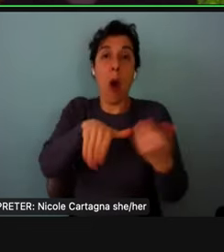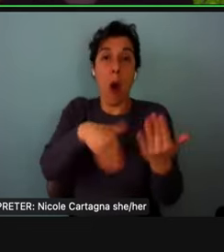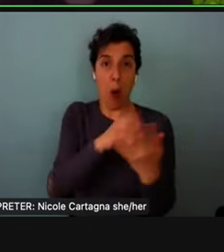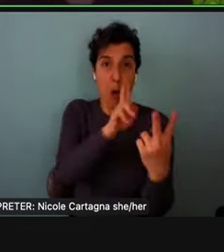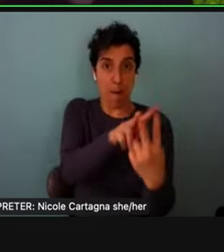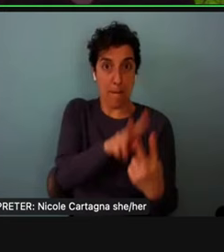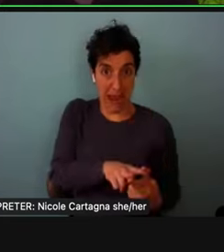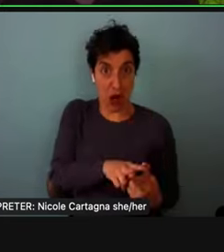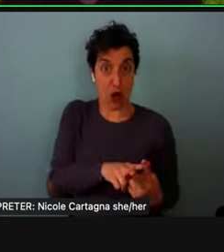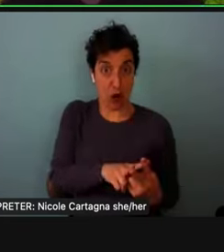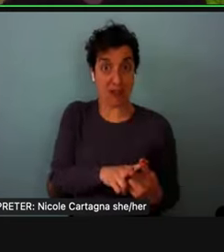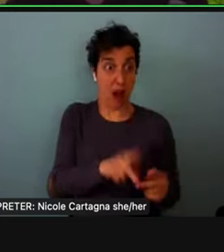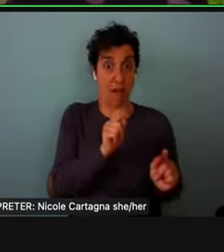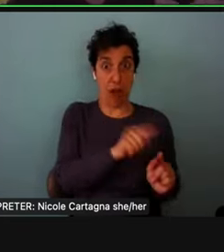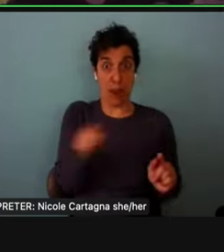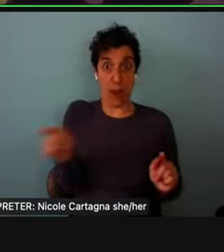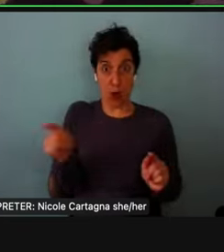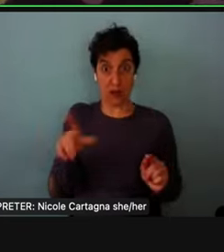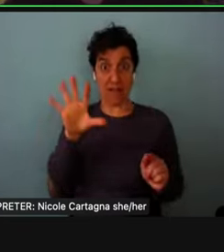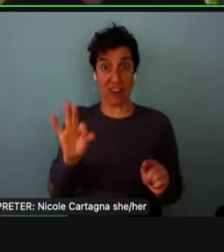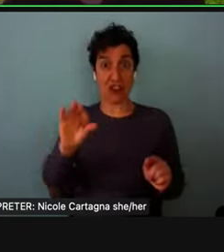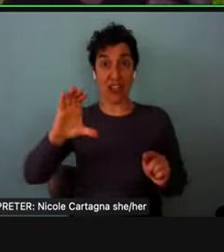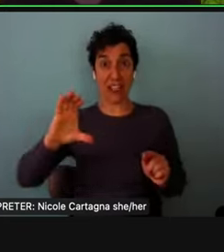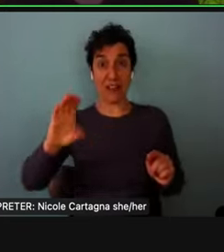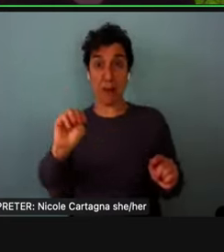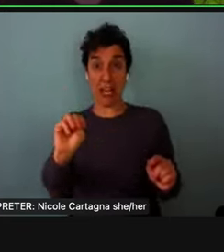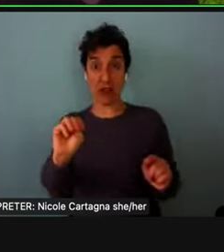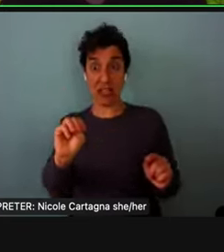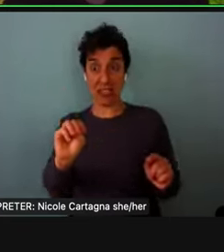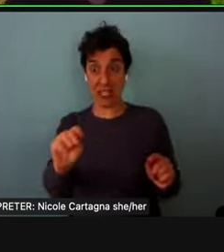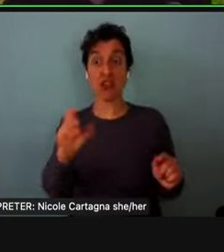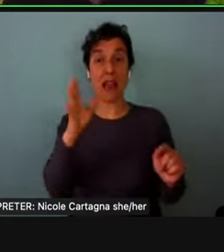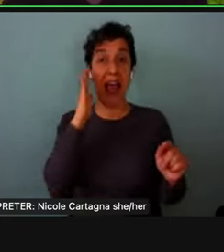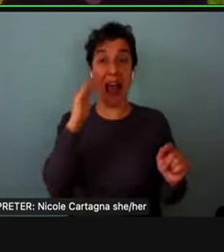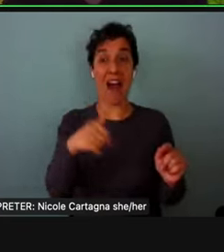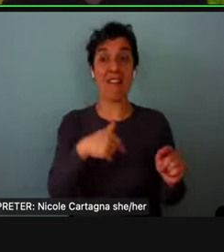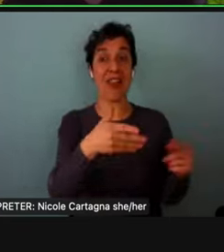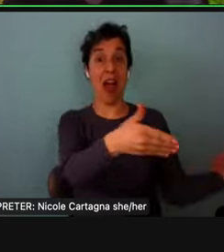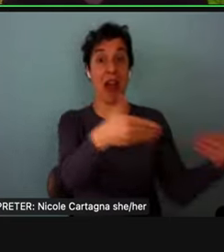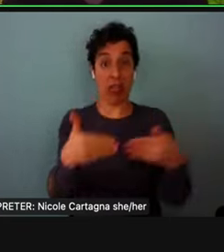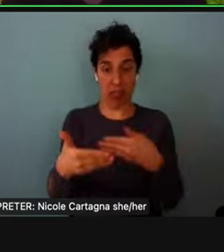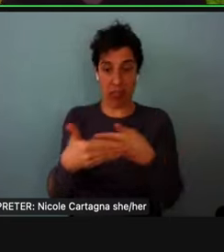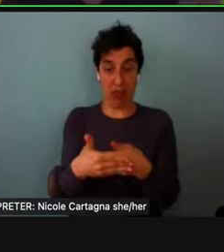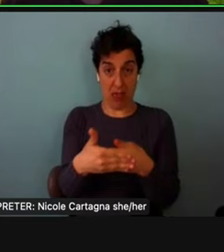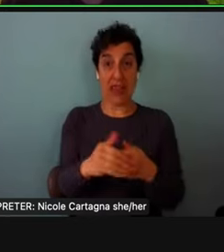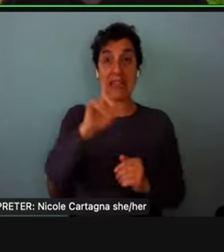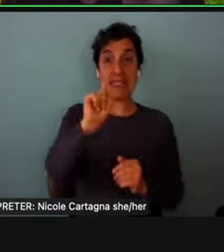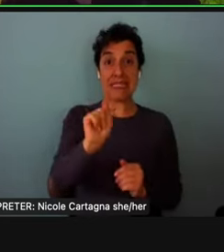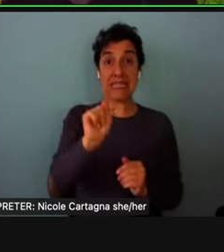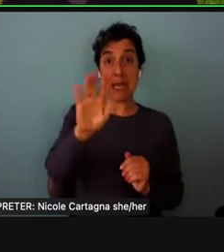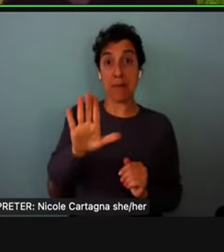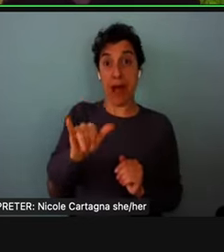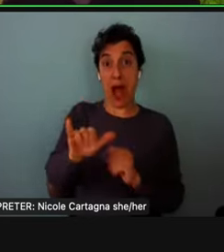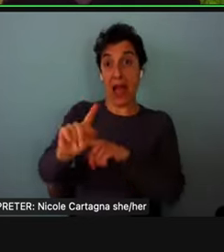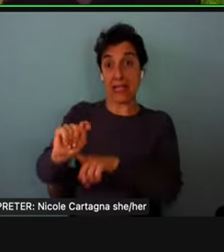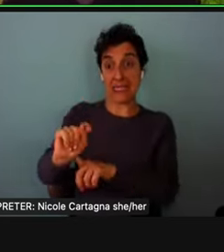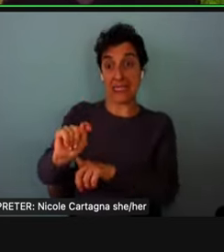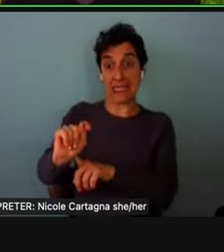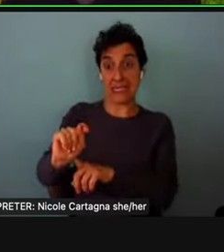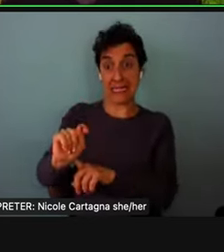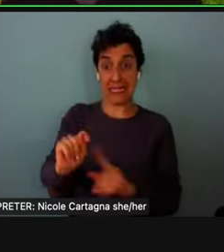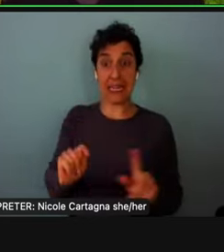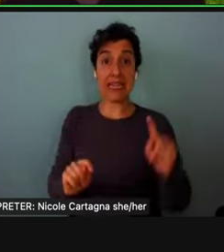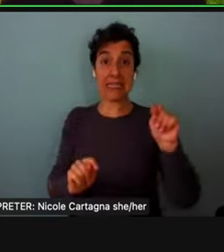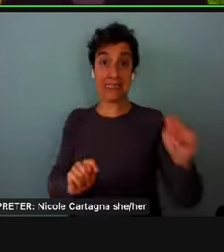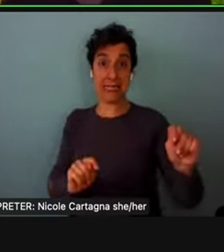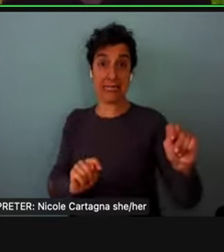connecting matrices. And so we get this matrix shown here. So this is a T by T matrix, right, where T is the number